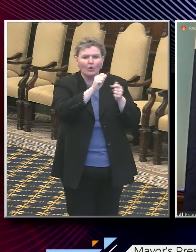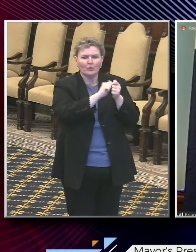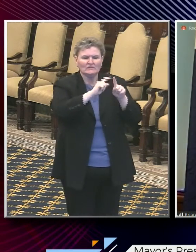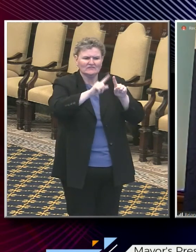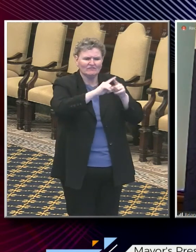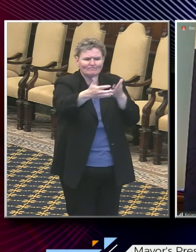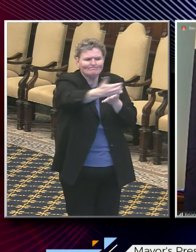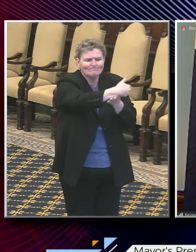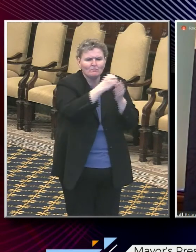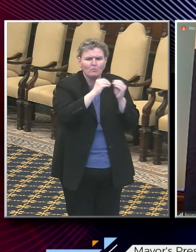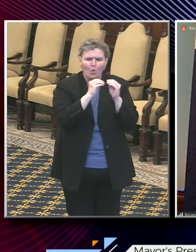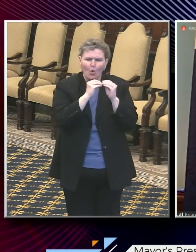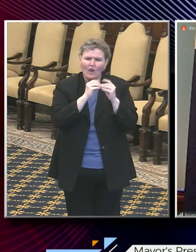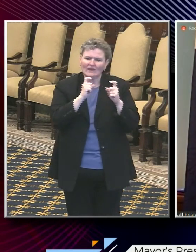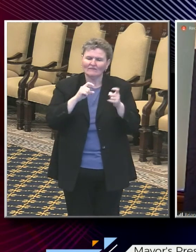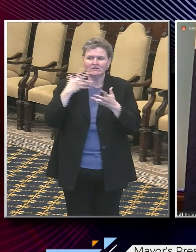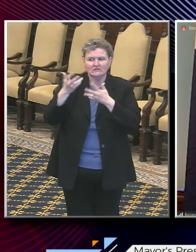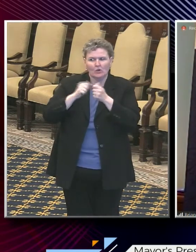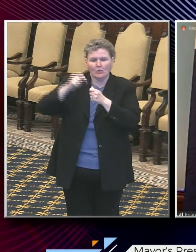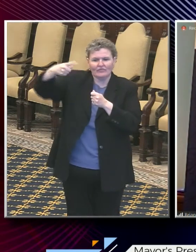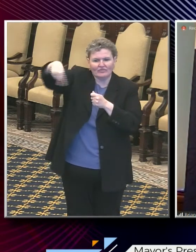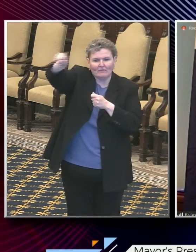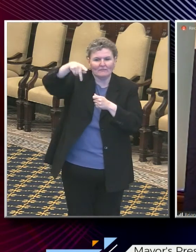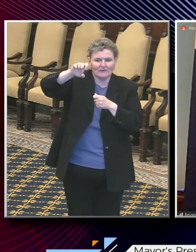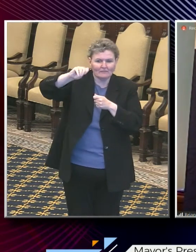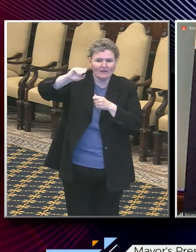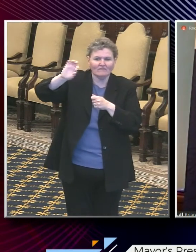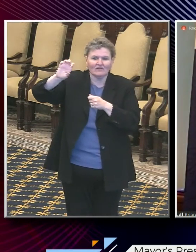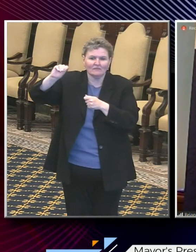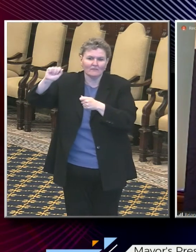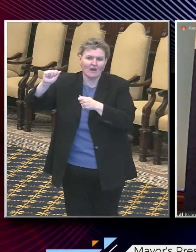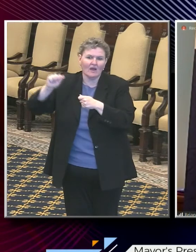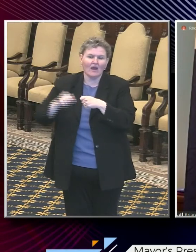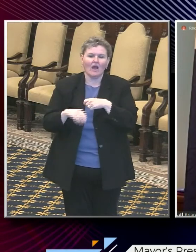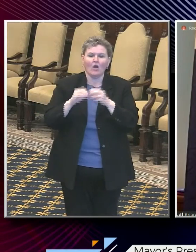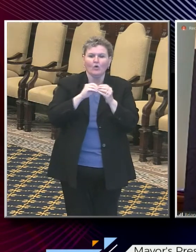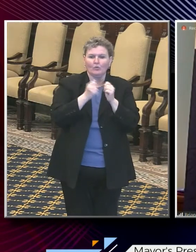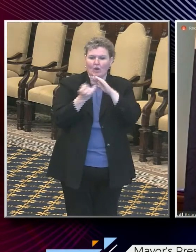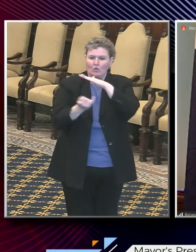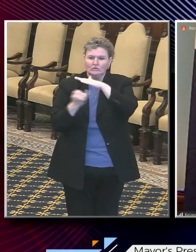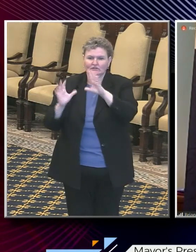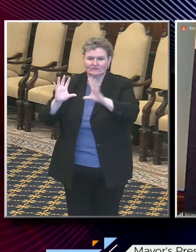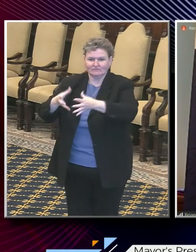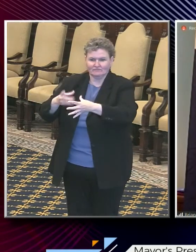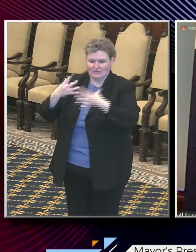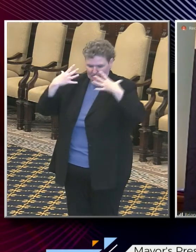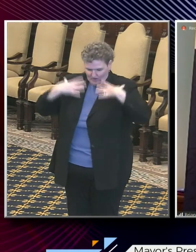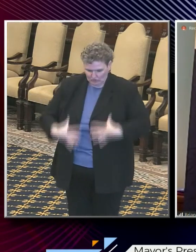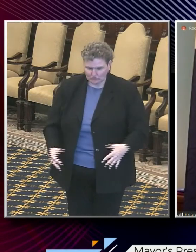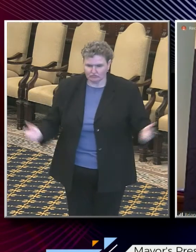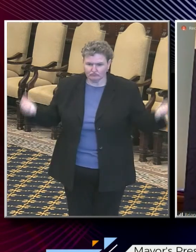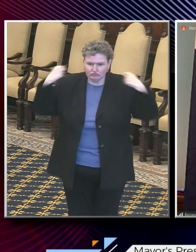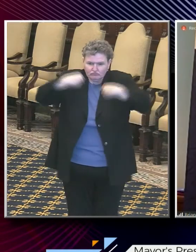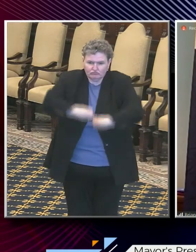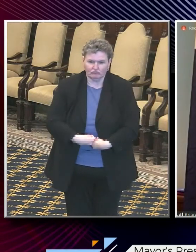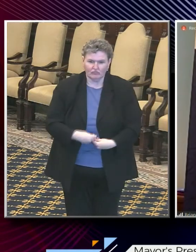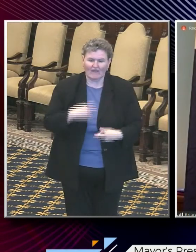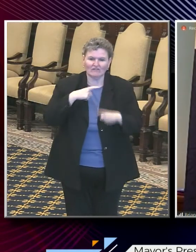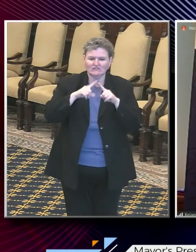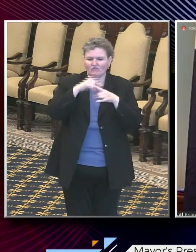can affect many other people. So it's really important during that time that people not be in proximity to each other, not be close by so they can't spread the